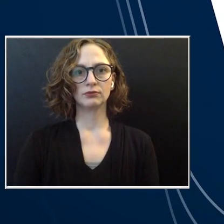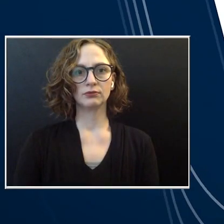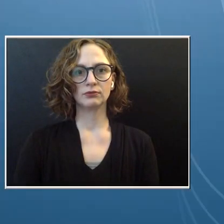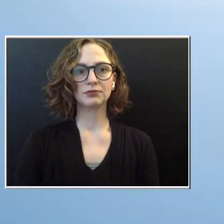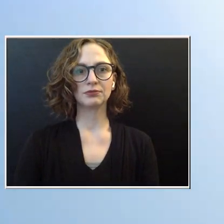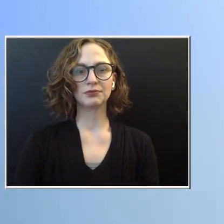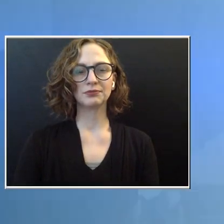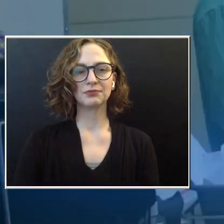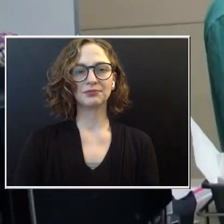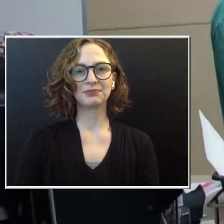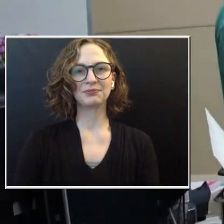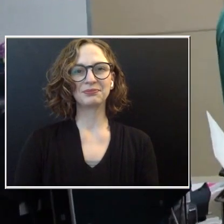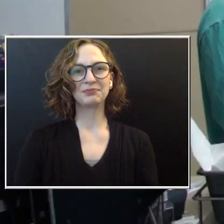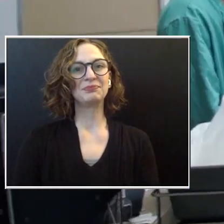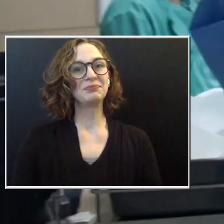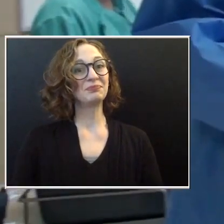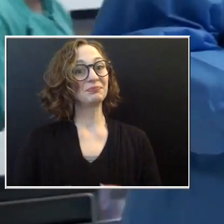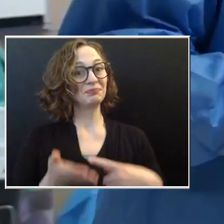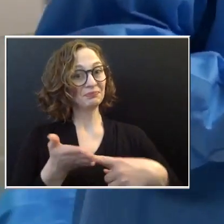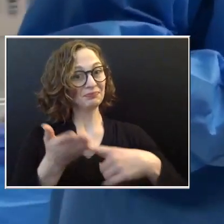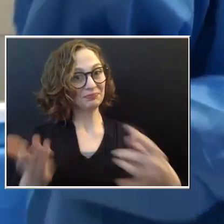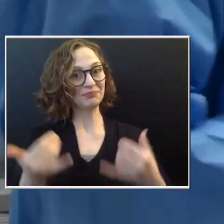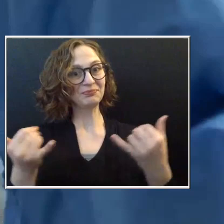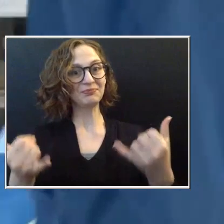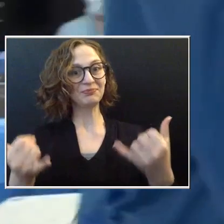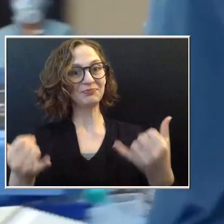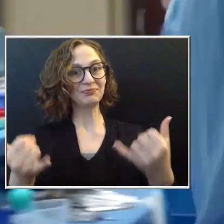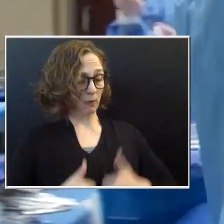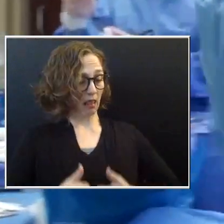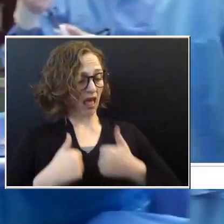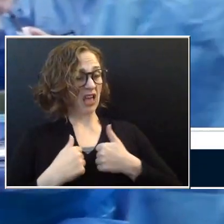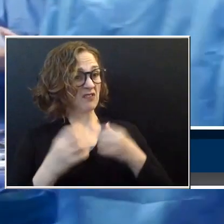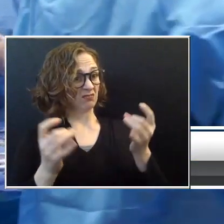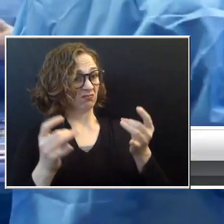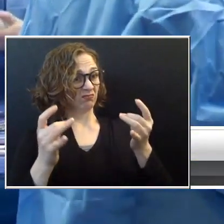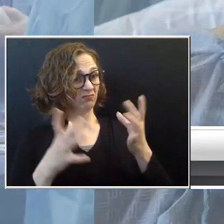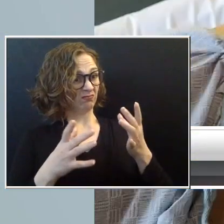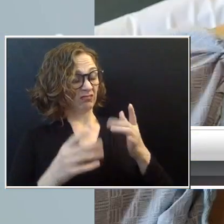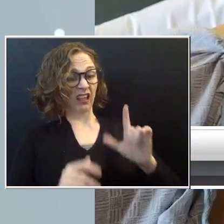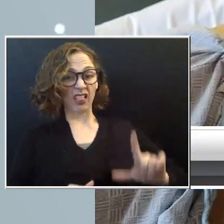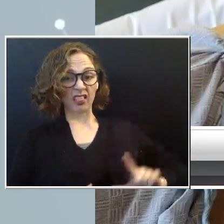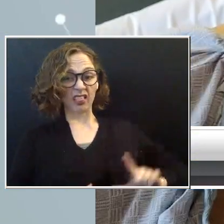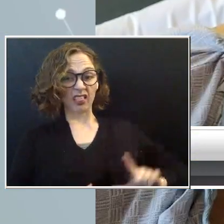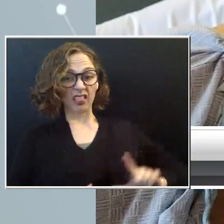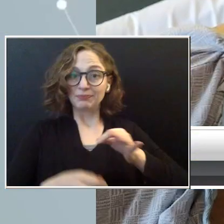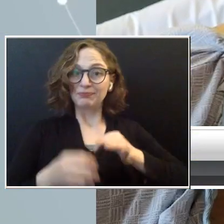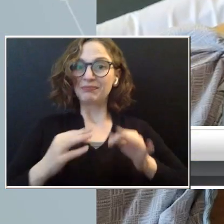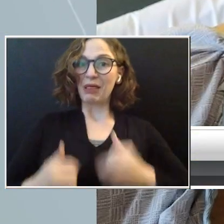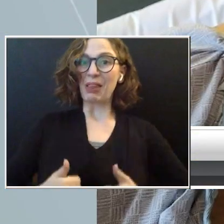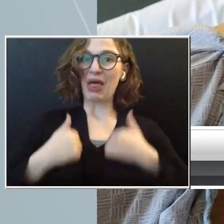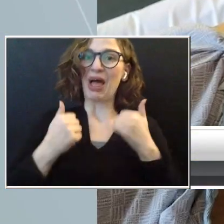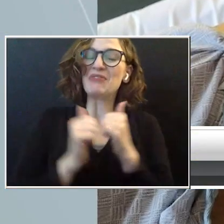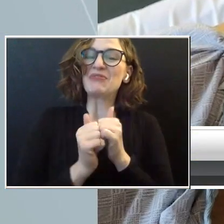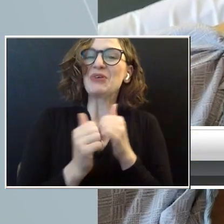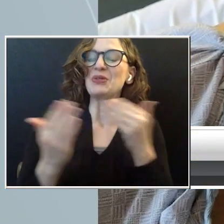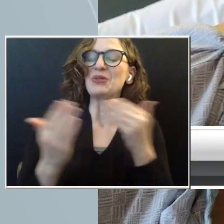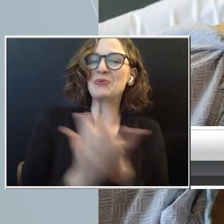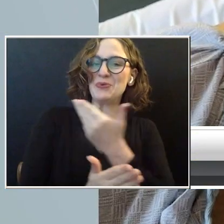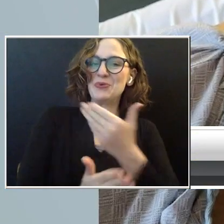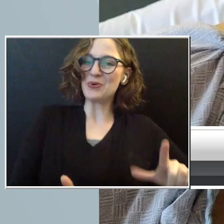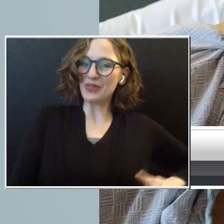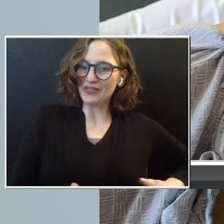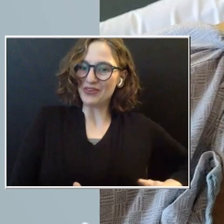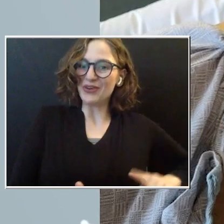Coming up today, from life with a bad liver to life with a new liver, all thanks to one woman willing to give part of her own body to a